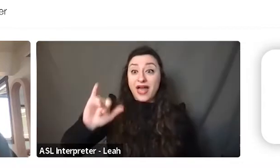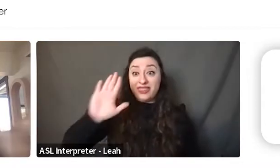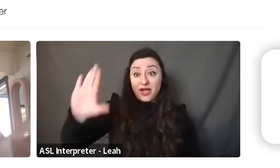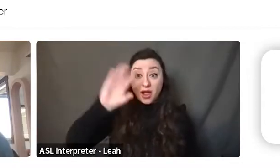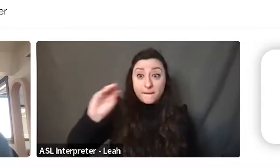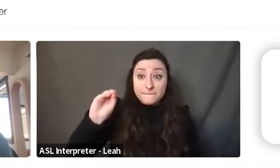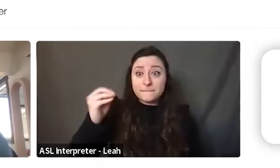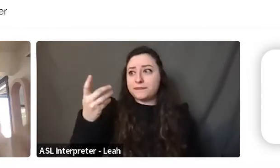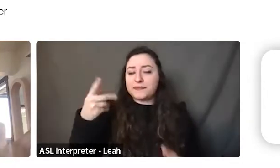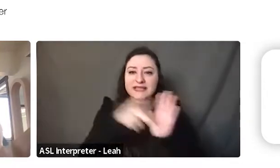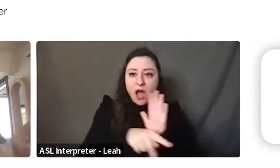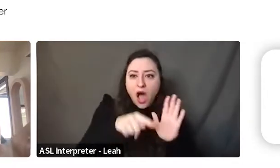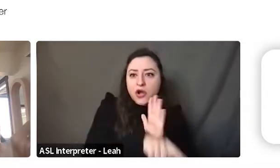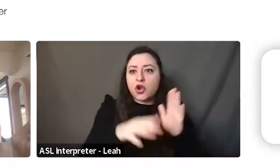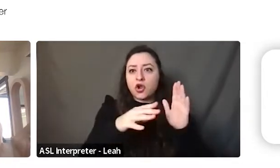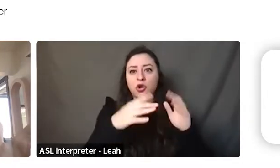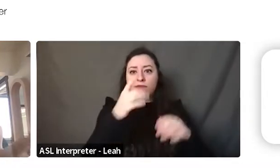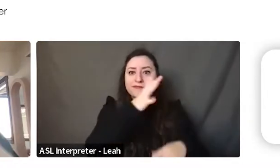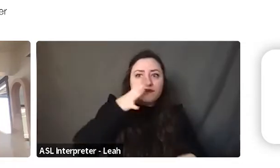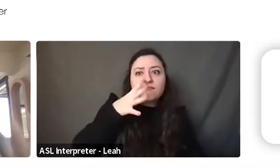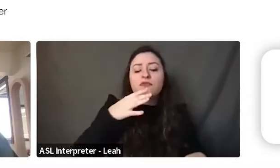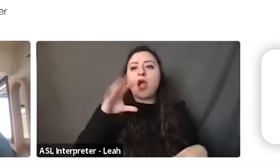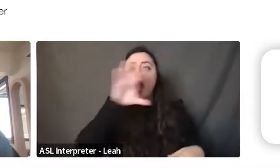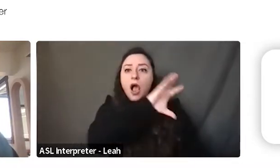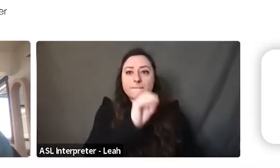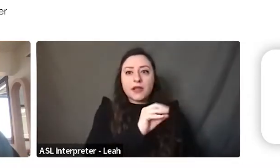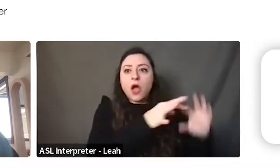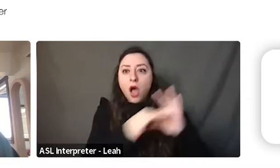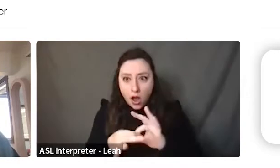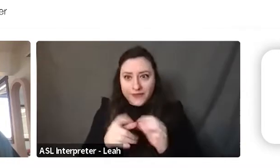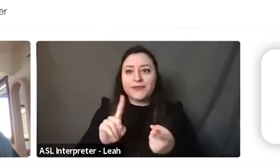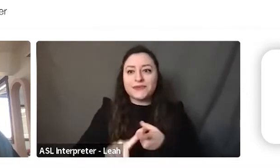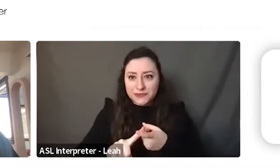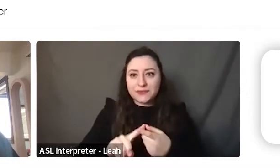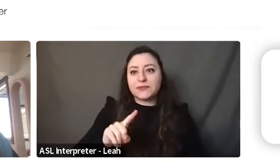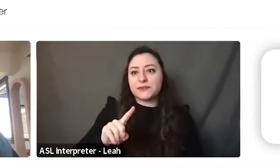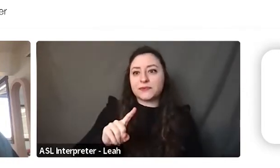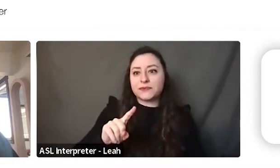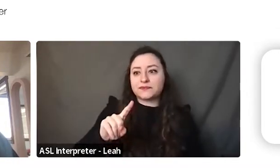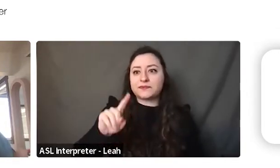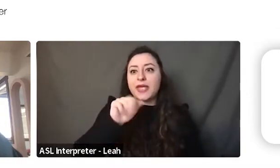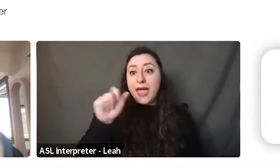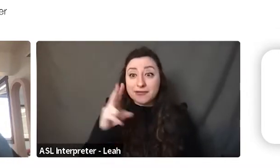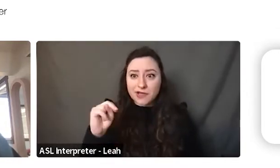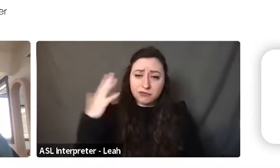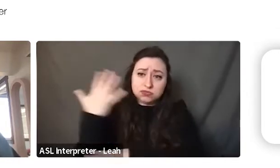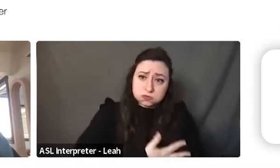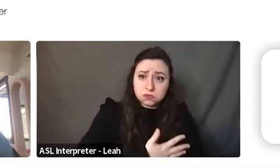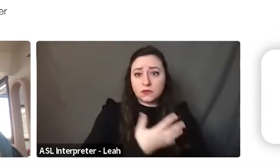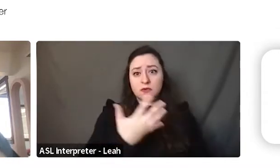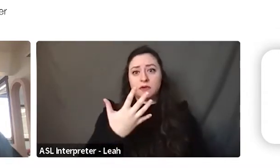the slaughterhouse or the manufacturing company they were working with was related to deforestation. And that